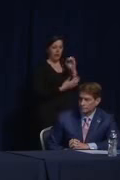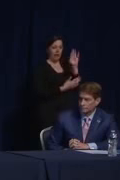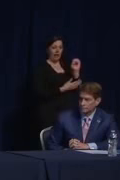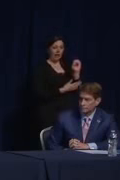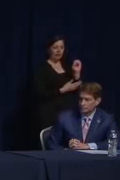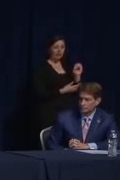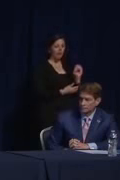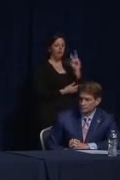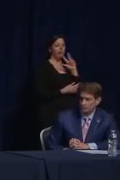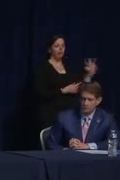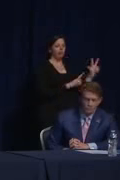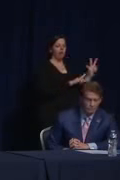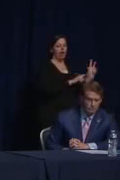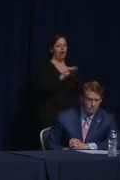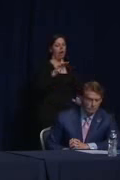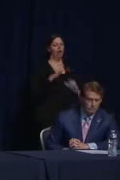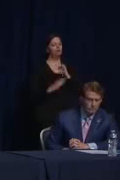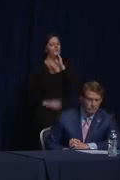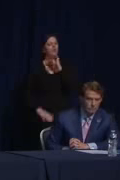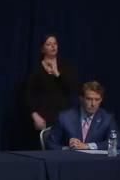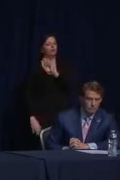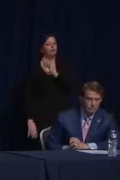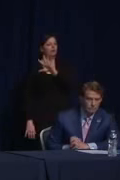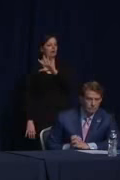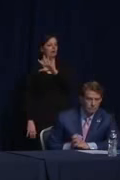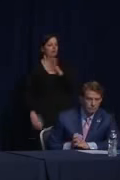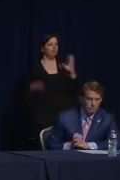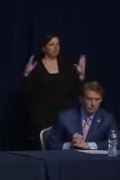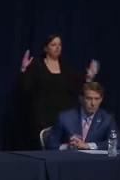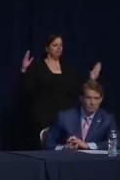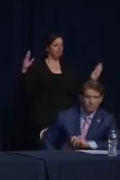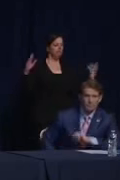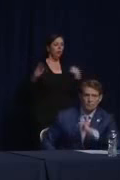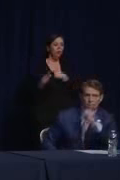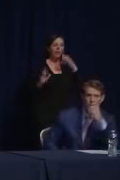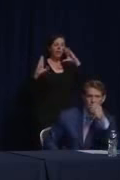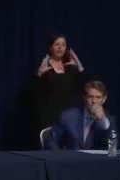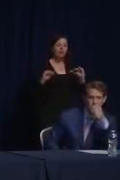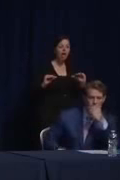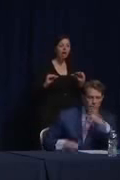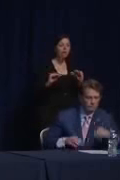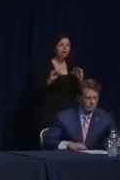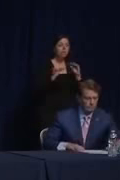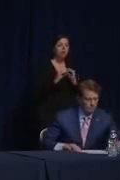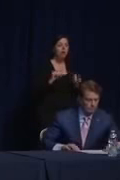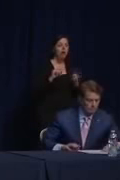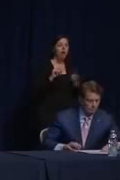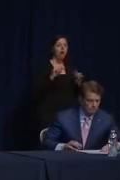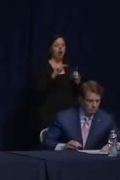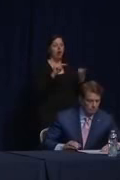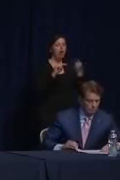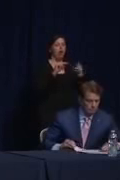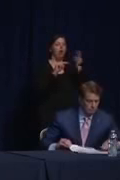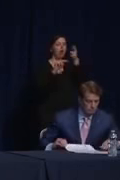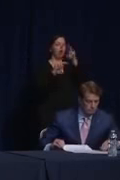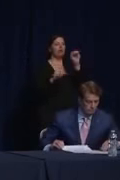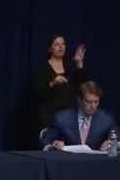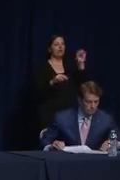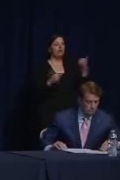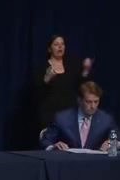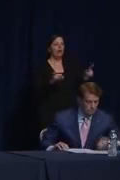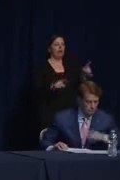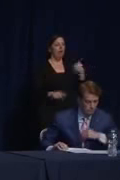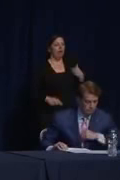age. We do expect cases to continue to rise for some time, and we expect them to rise